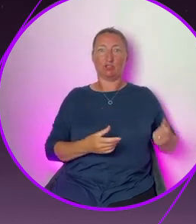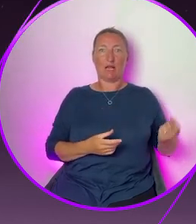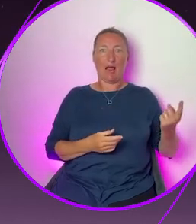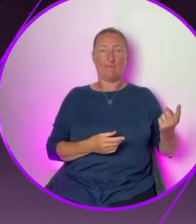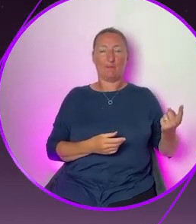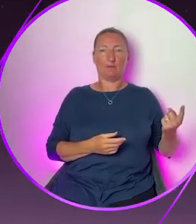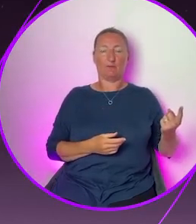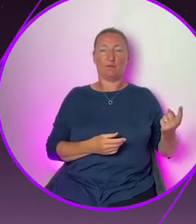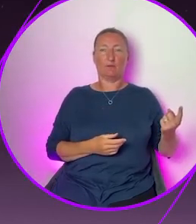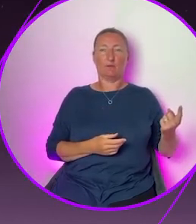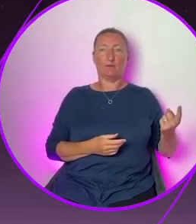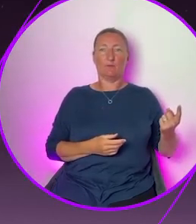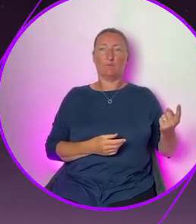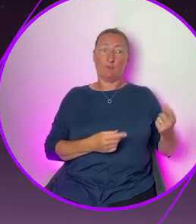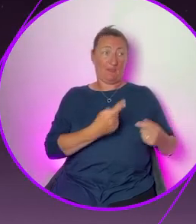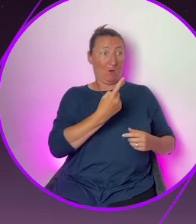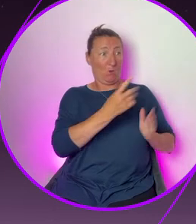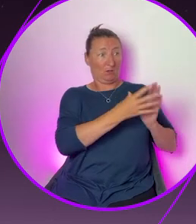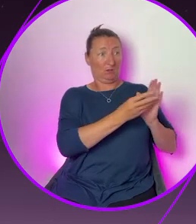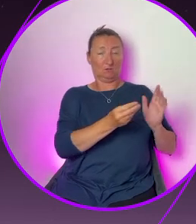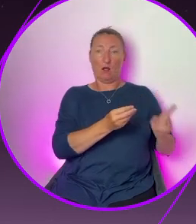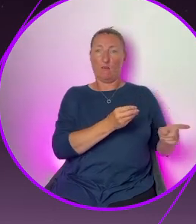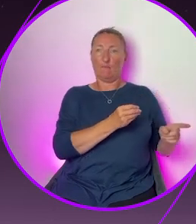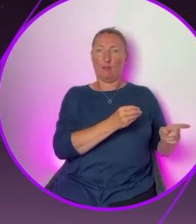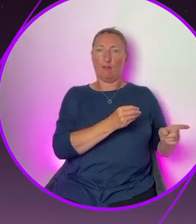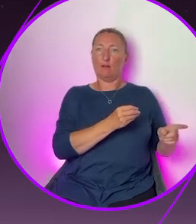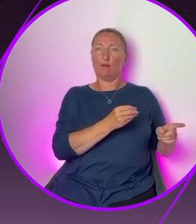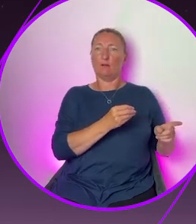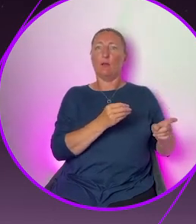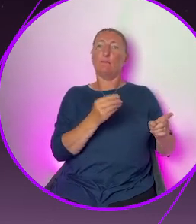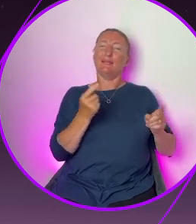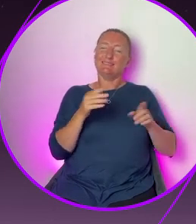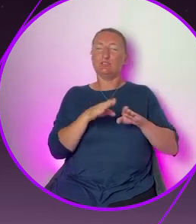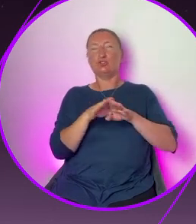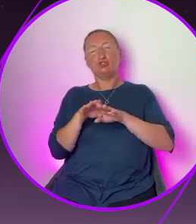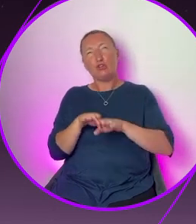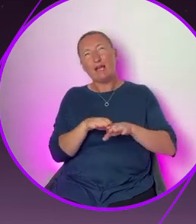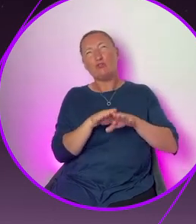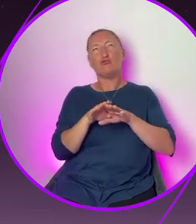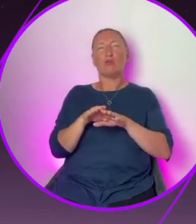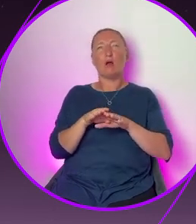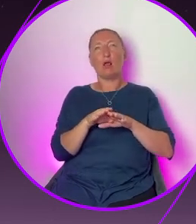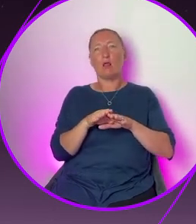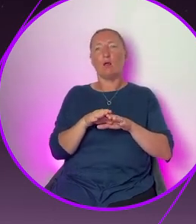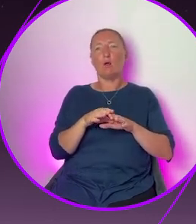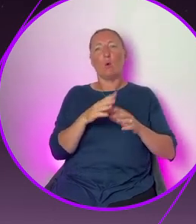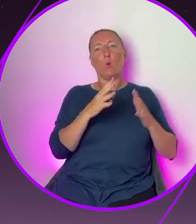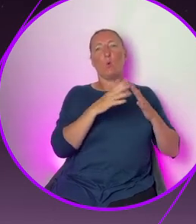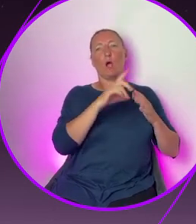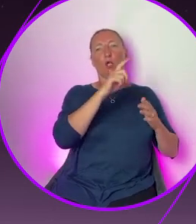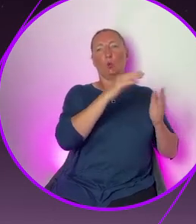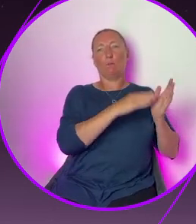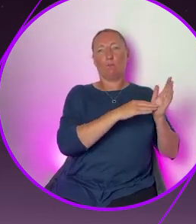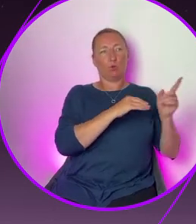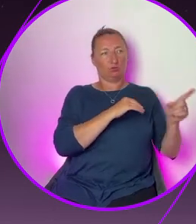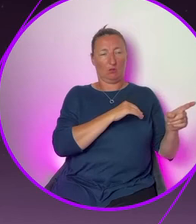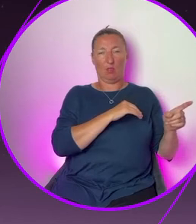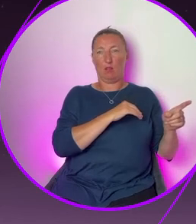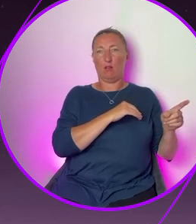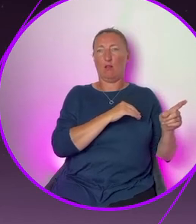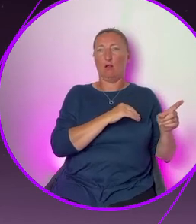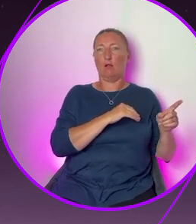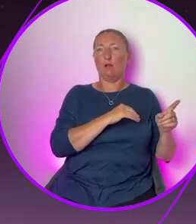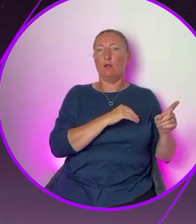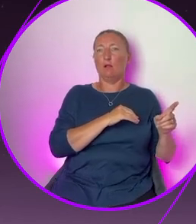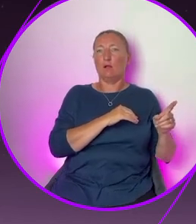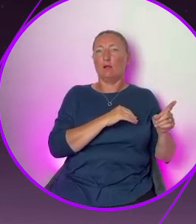Kay just spoke is one example. In general, the predominance of the white cube model has meant that perhaps